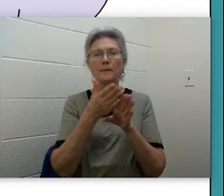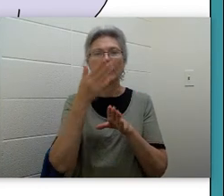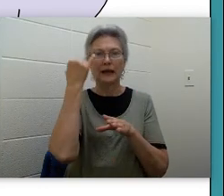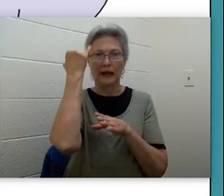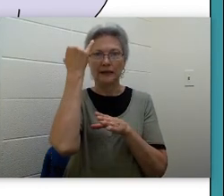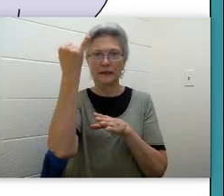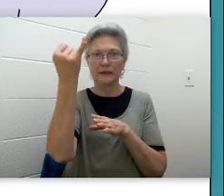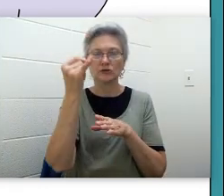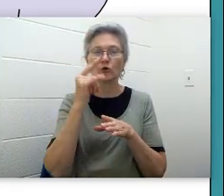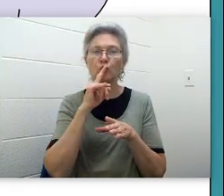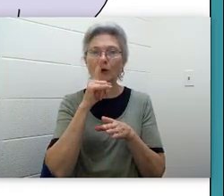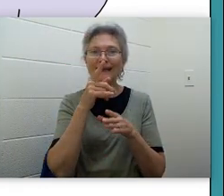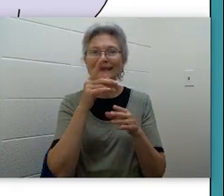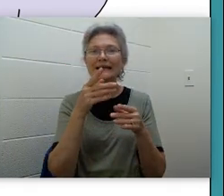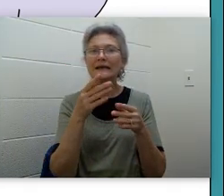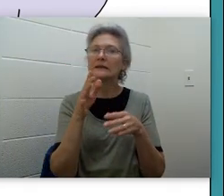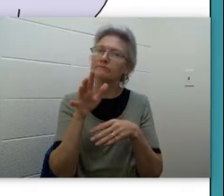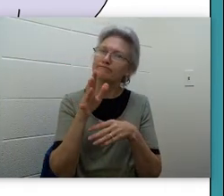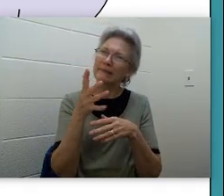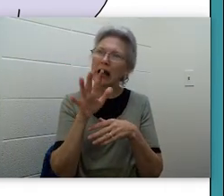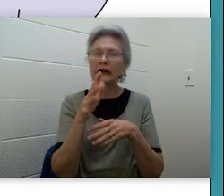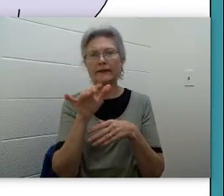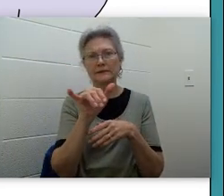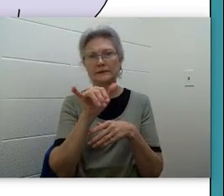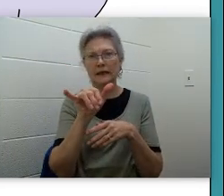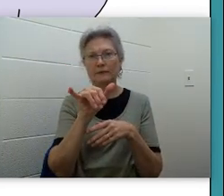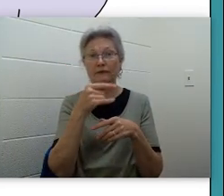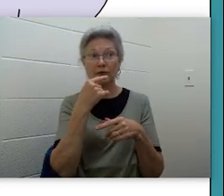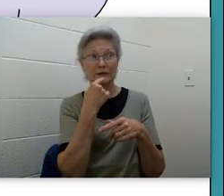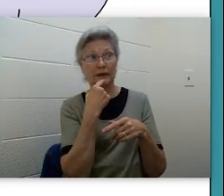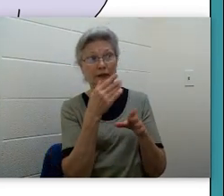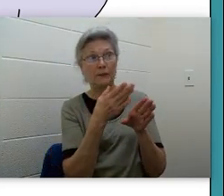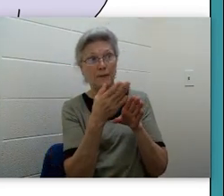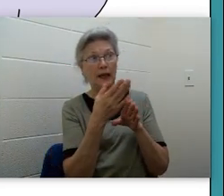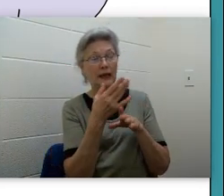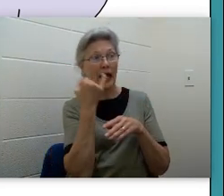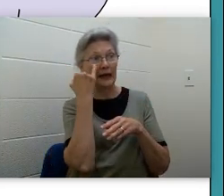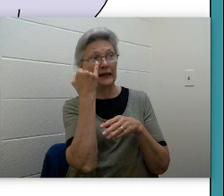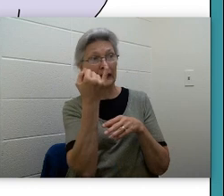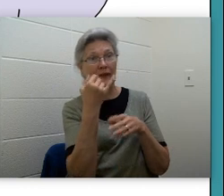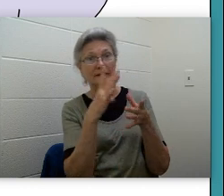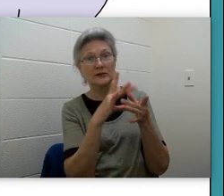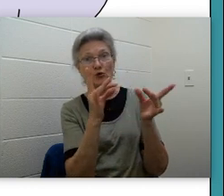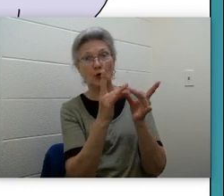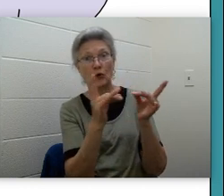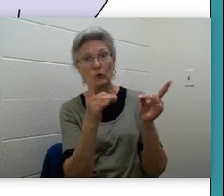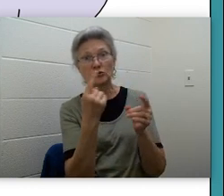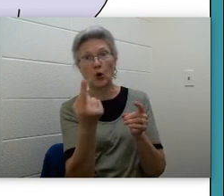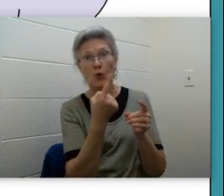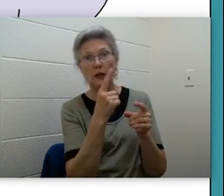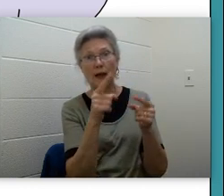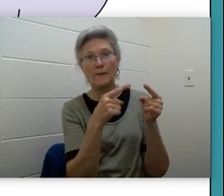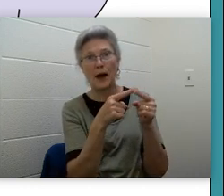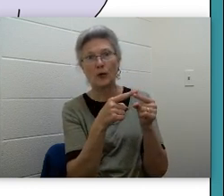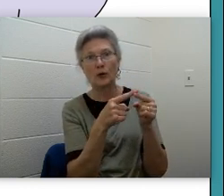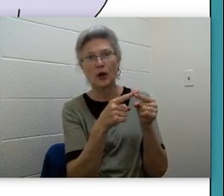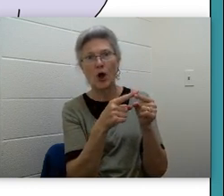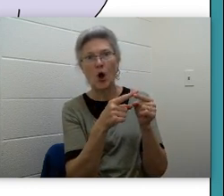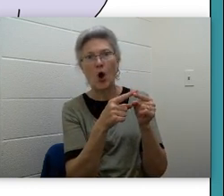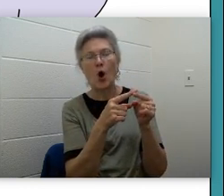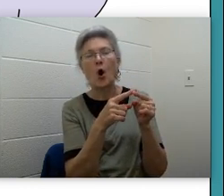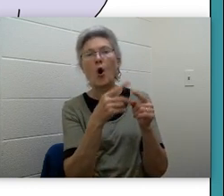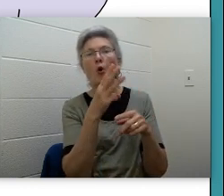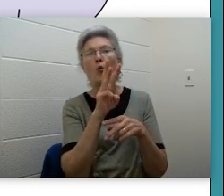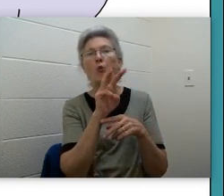ideas are fairly similar. So if you were saying a main idea that this text was only about woodpecker